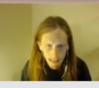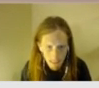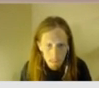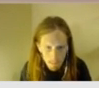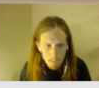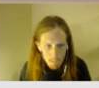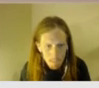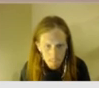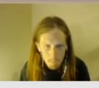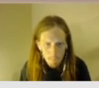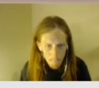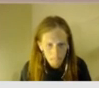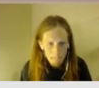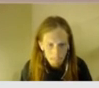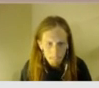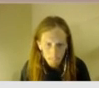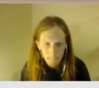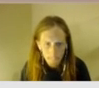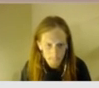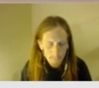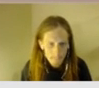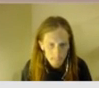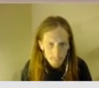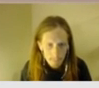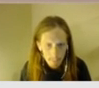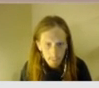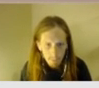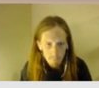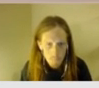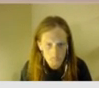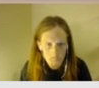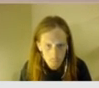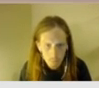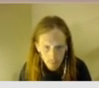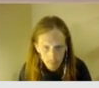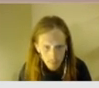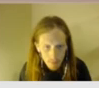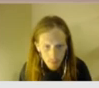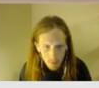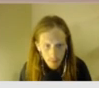backaches. It was not that way when I was shooting a full frame professional Nikon setup, you know?